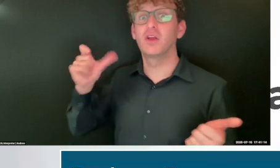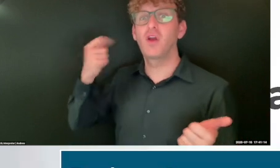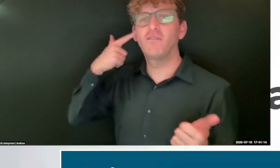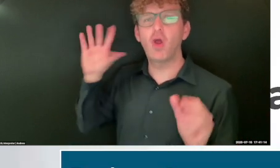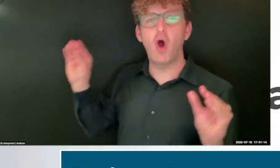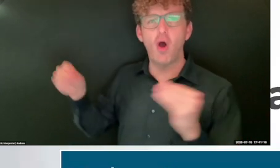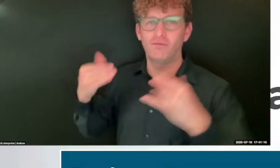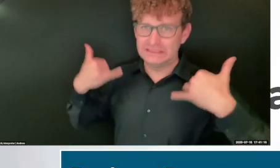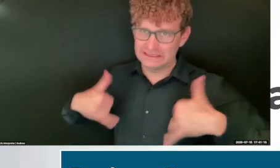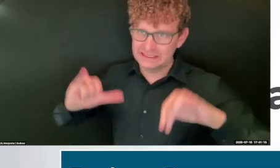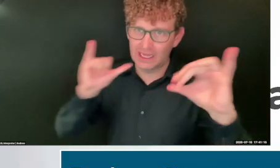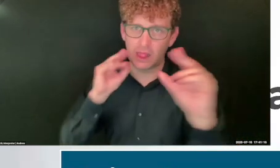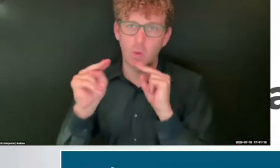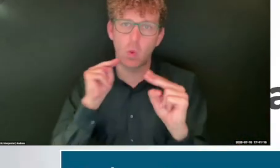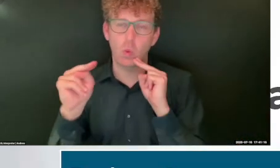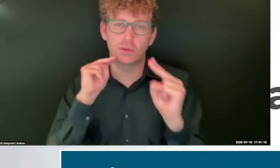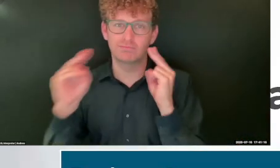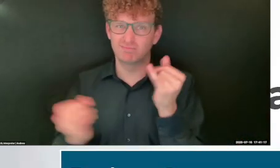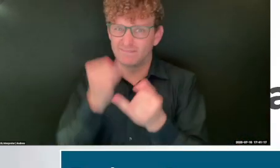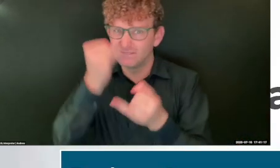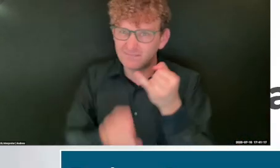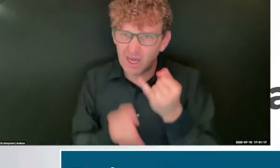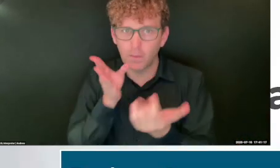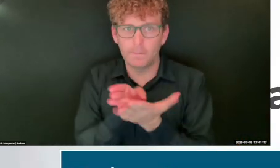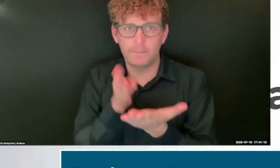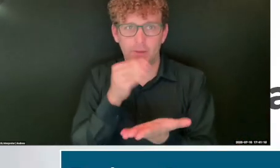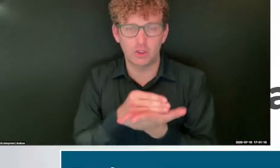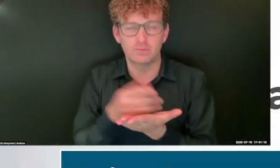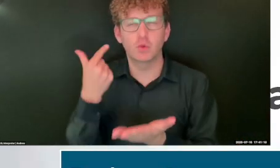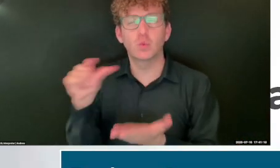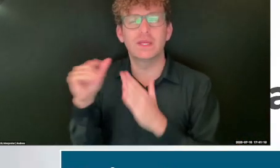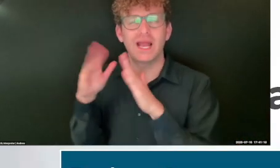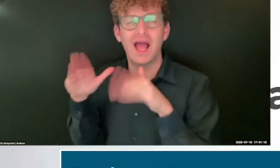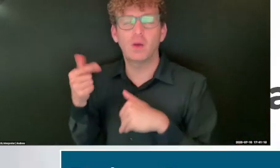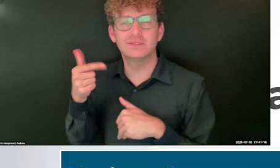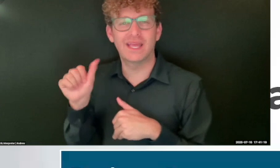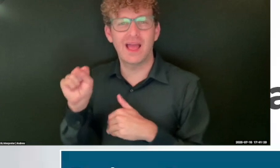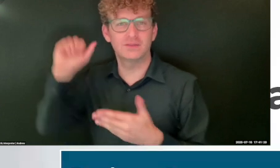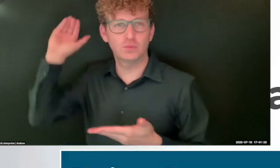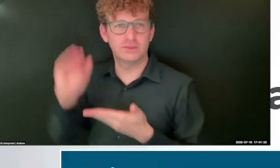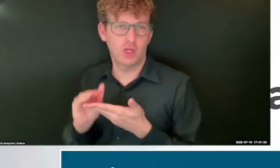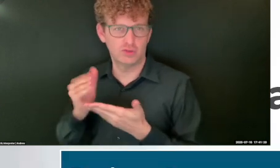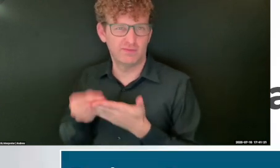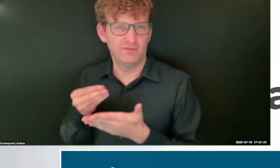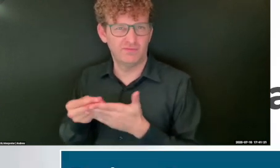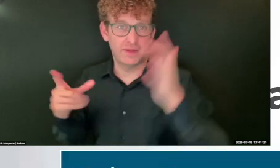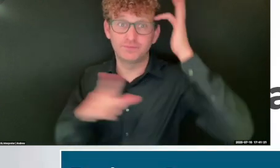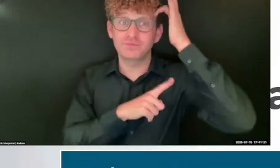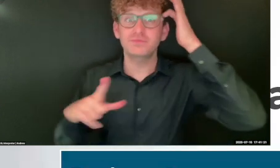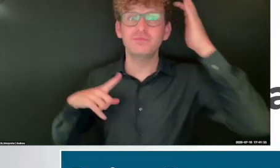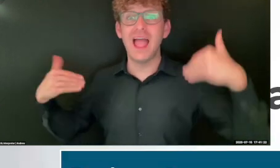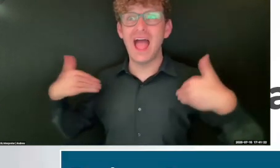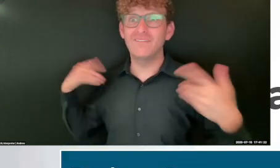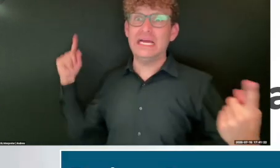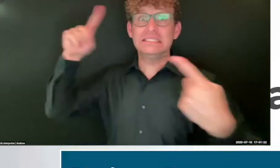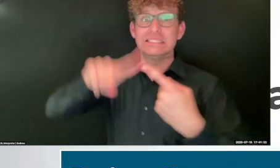Also, the legislature has until the end of the legislative session on September 12th to pass bills that could amend the state budget